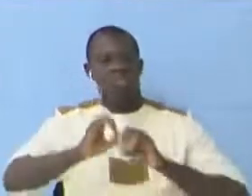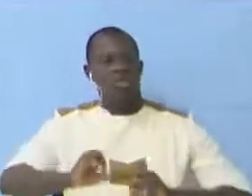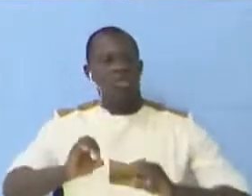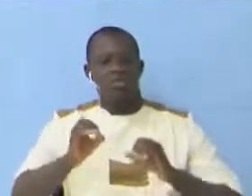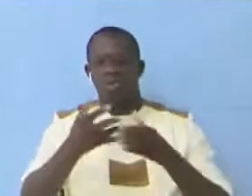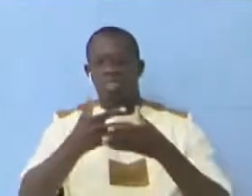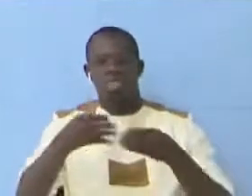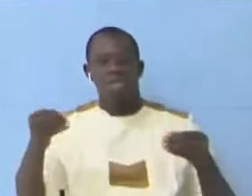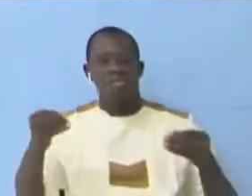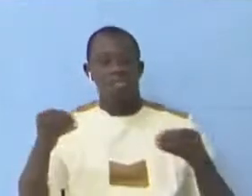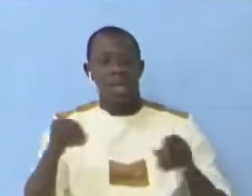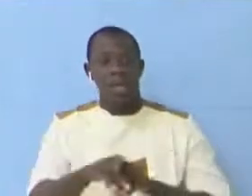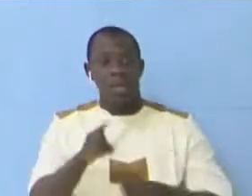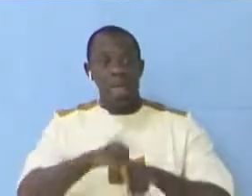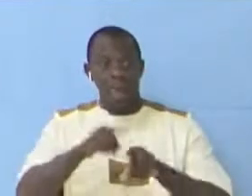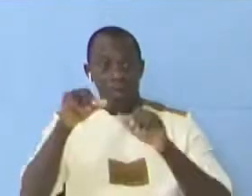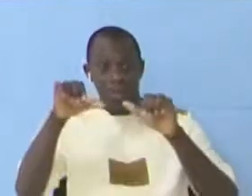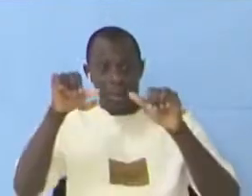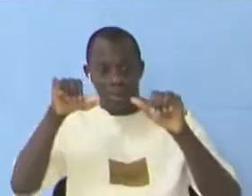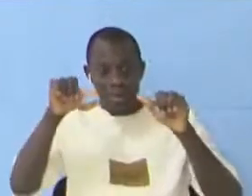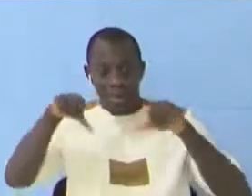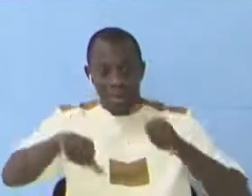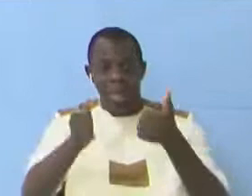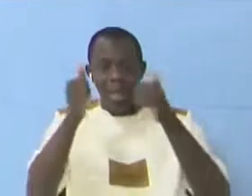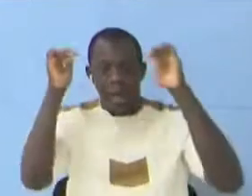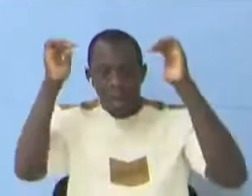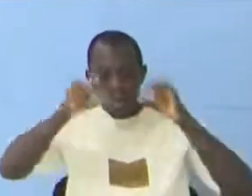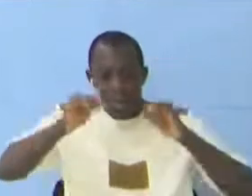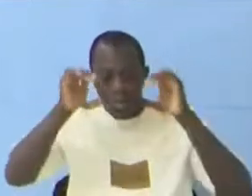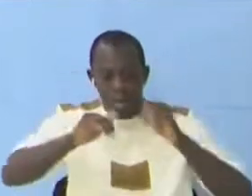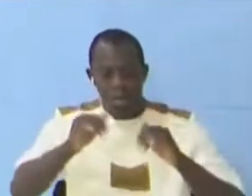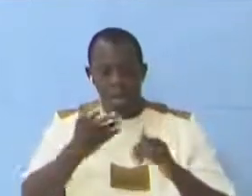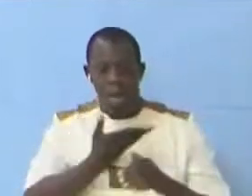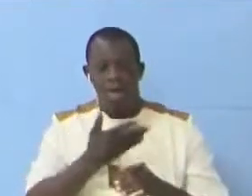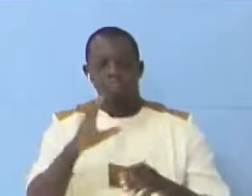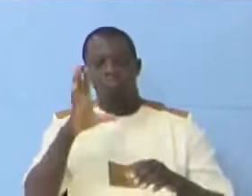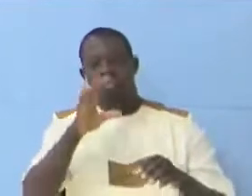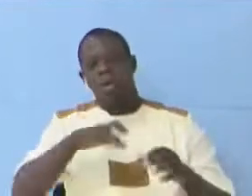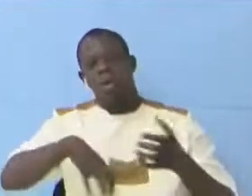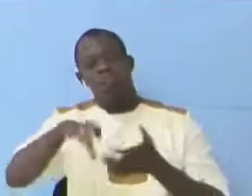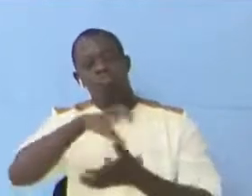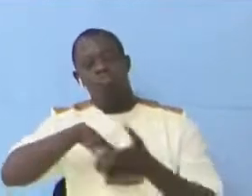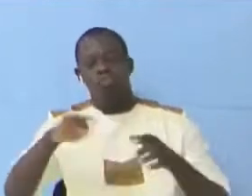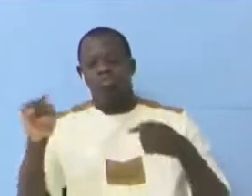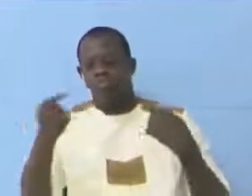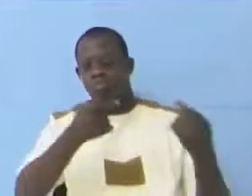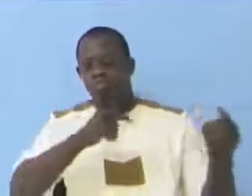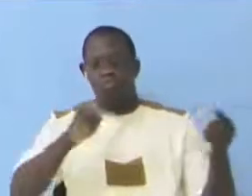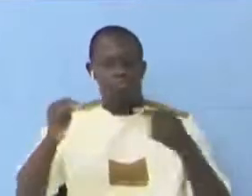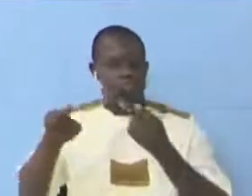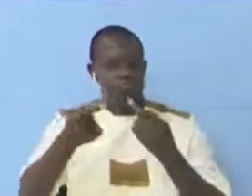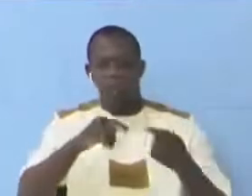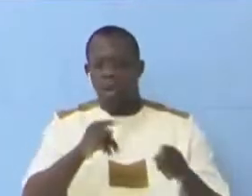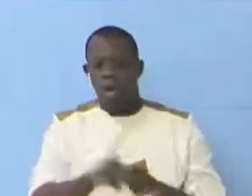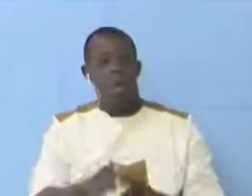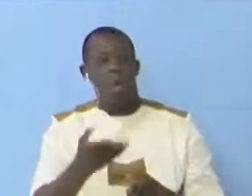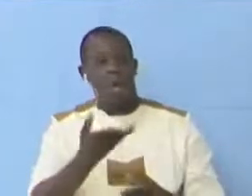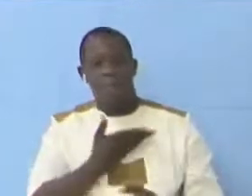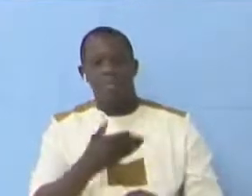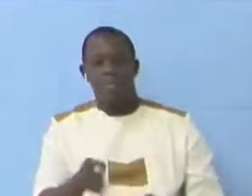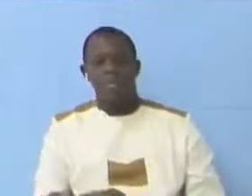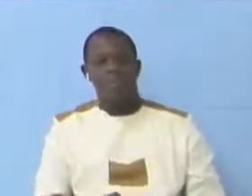chaos. amul dara luñ fa doon jéem a defal bañ dooree meeting bi rek coow li door. There was argument